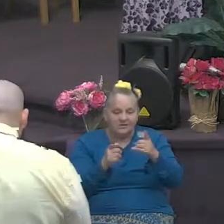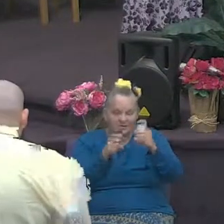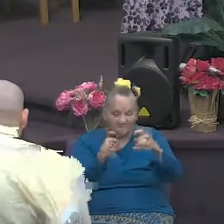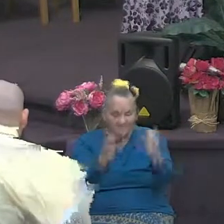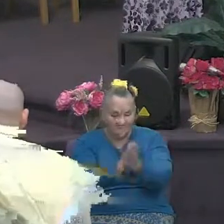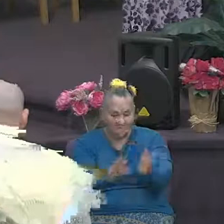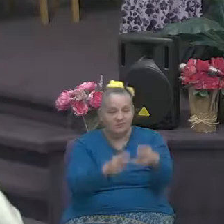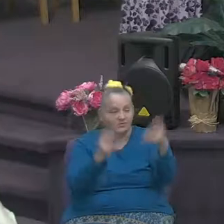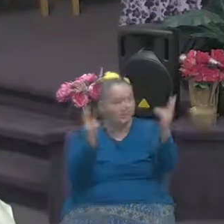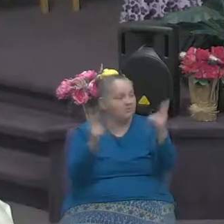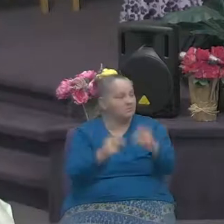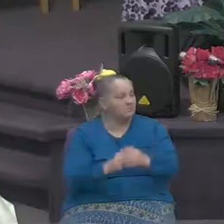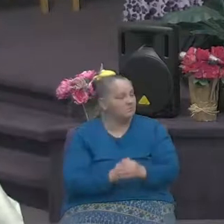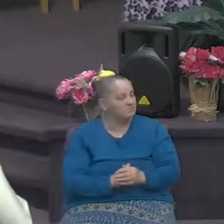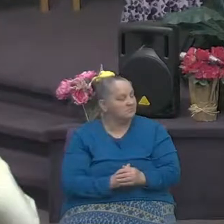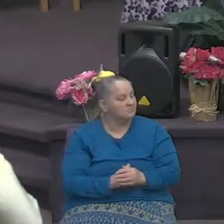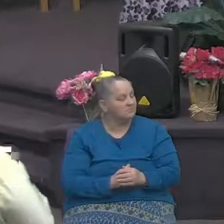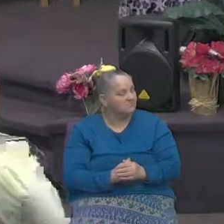to victory.